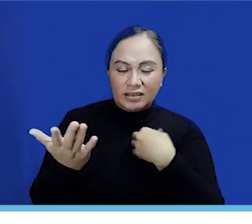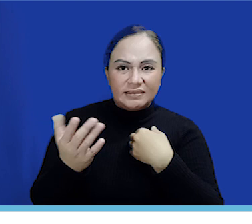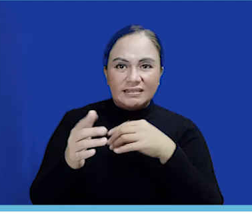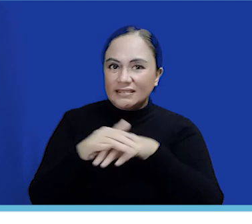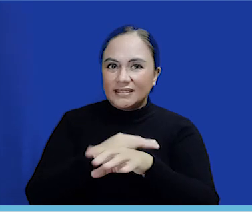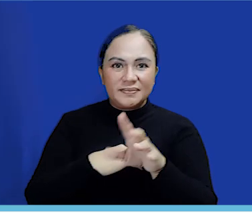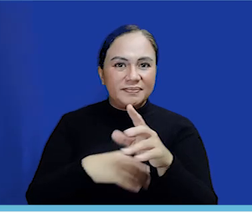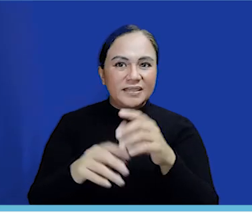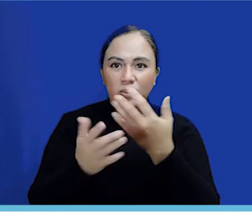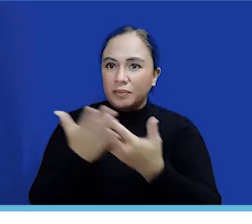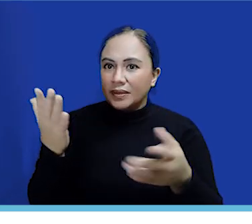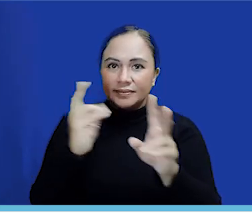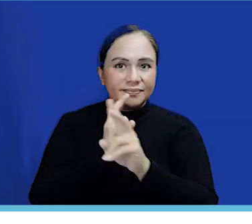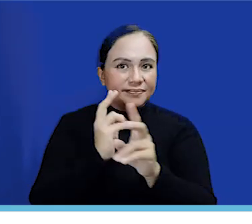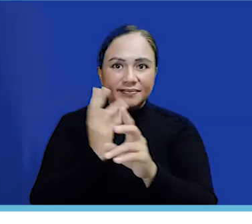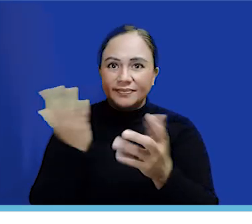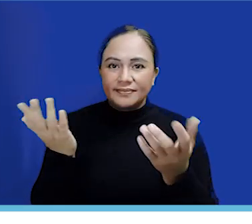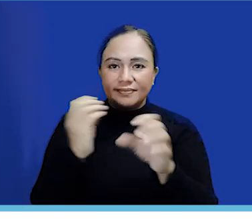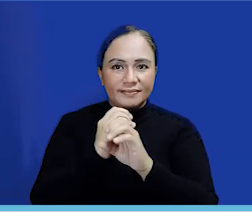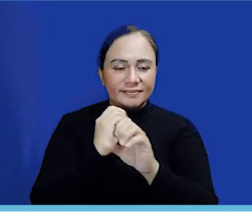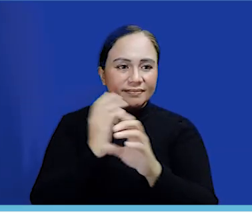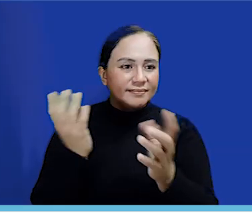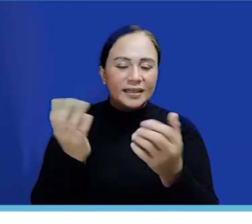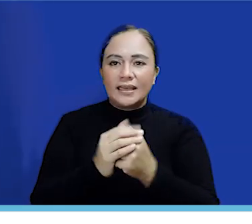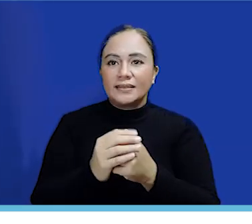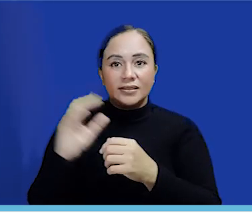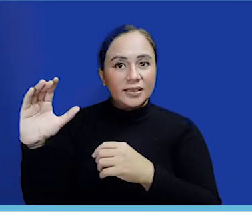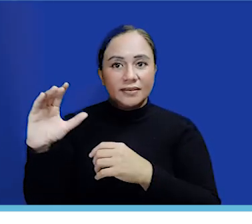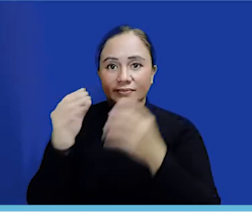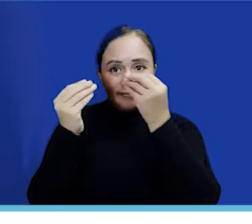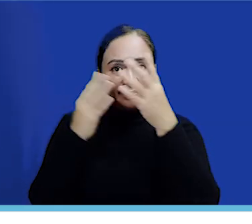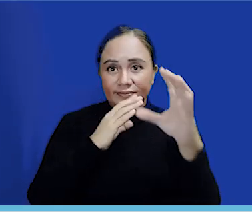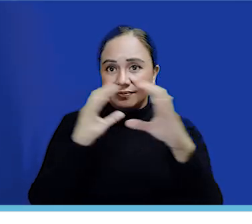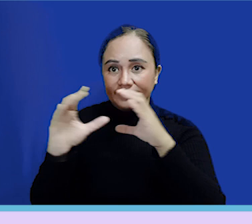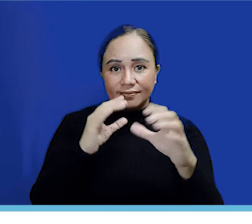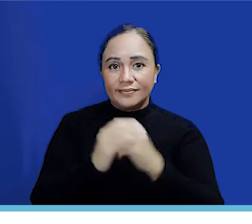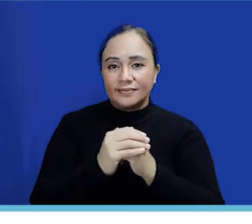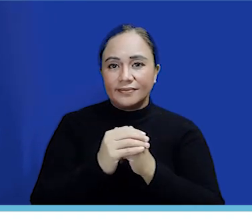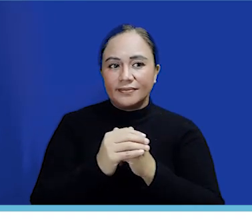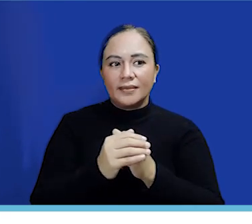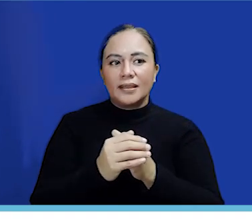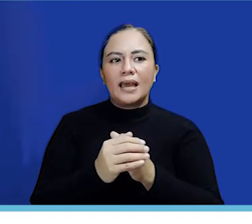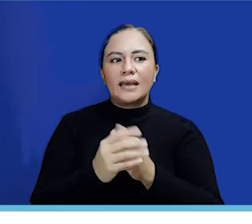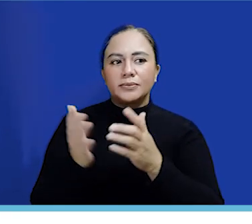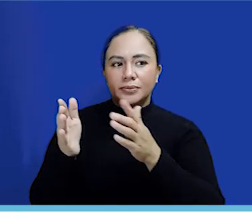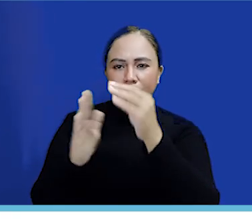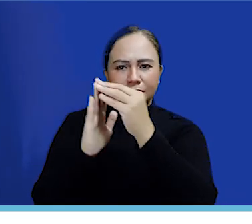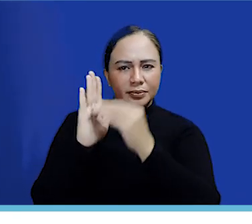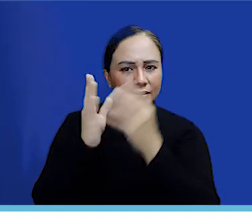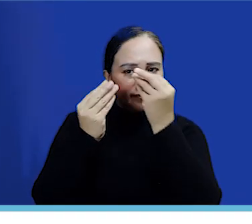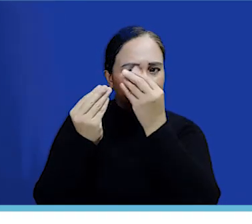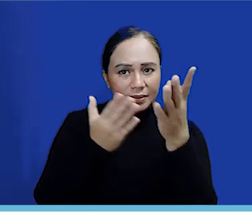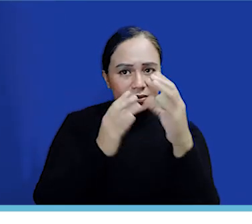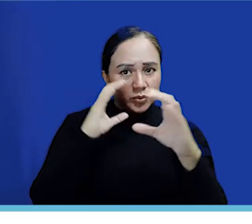and vehicles. C. Information and communication. If the form and content